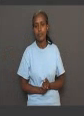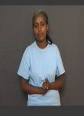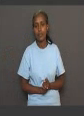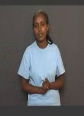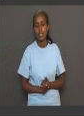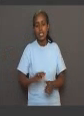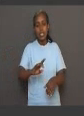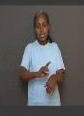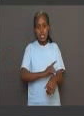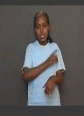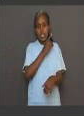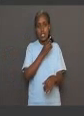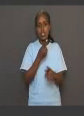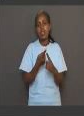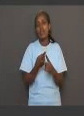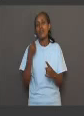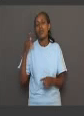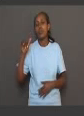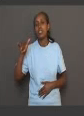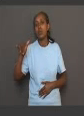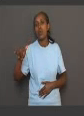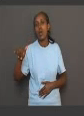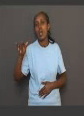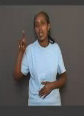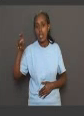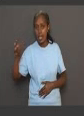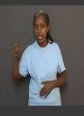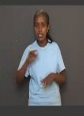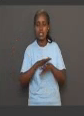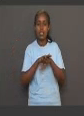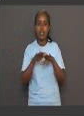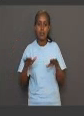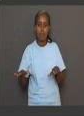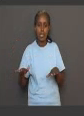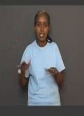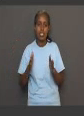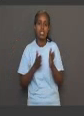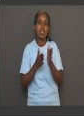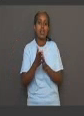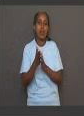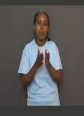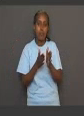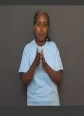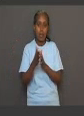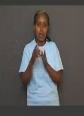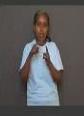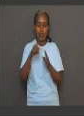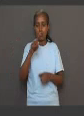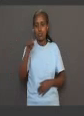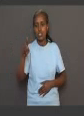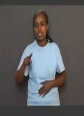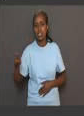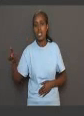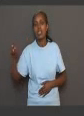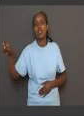The distance from the y-x plane is parallel to the